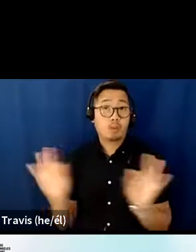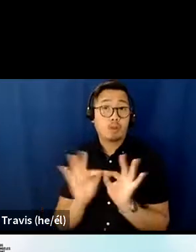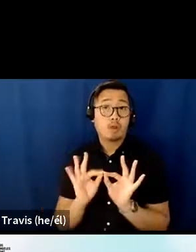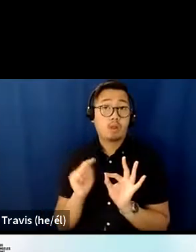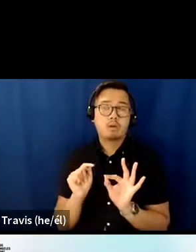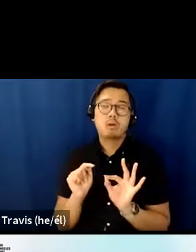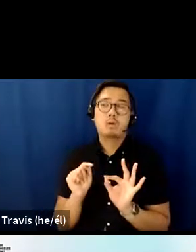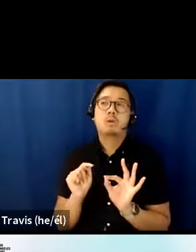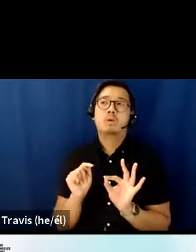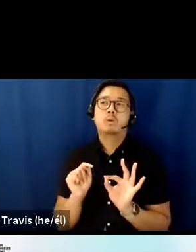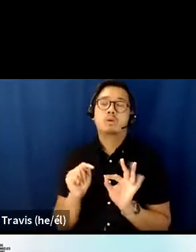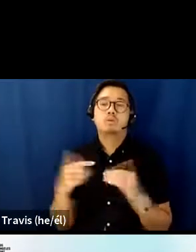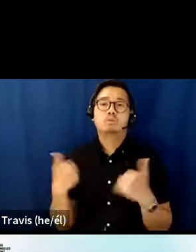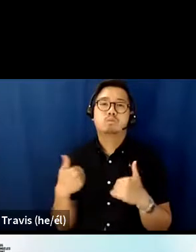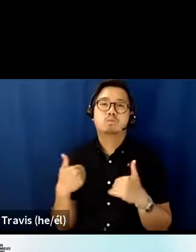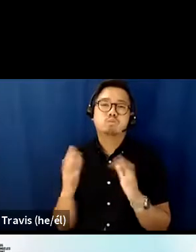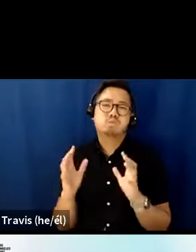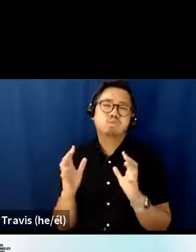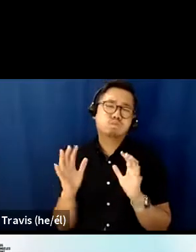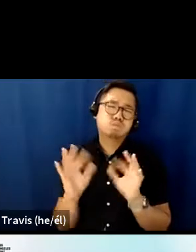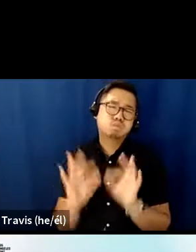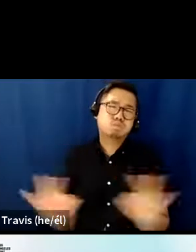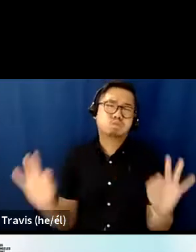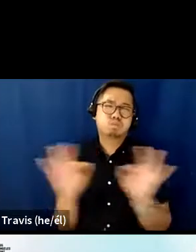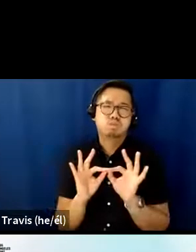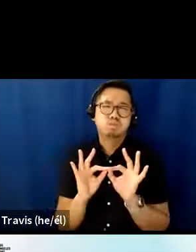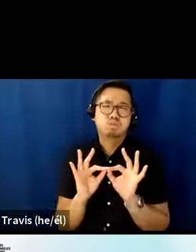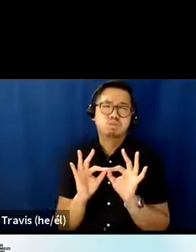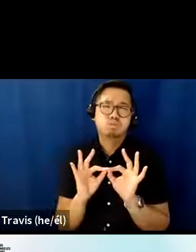is paramount to understand our worth.